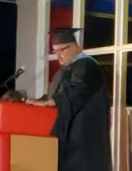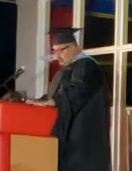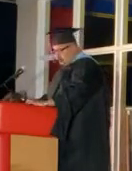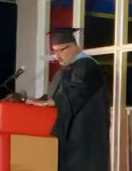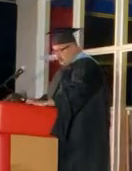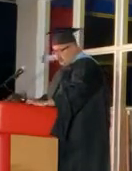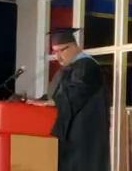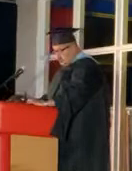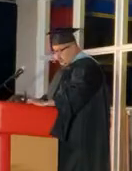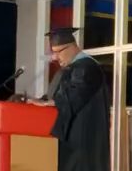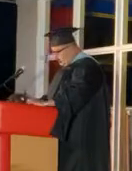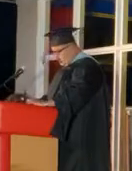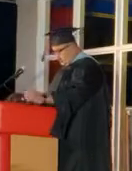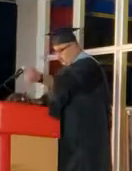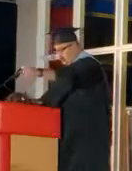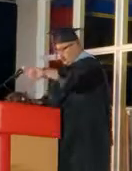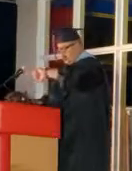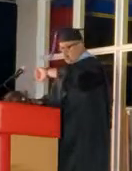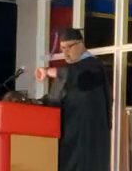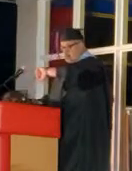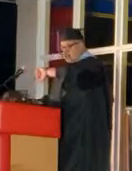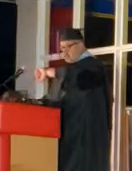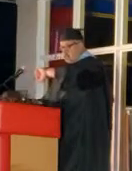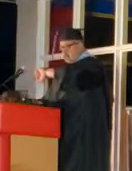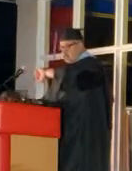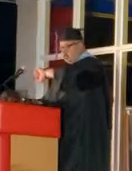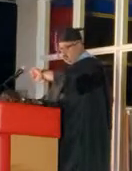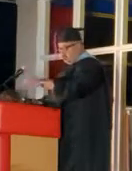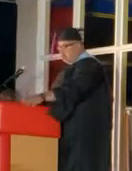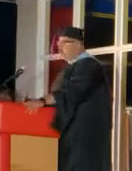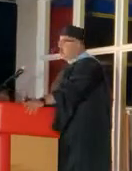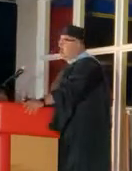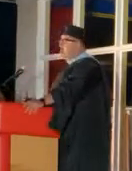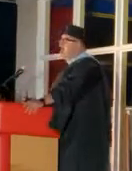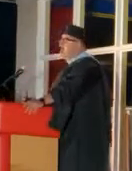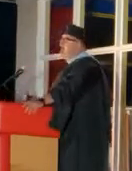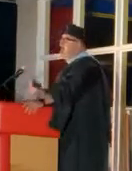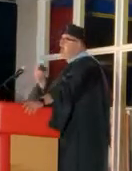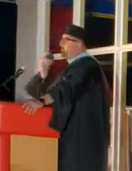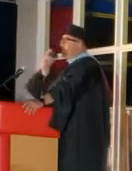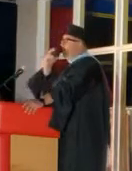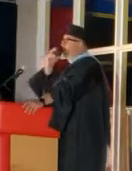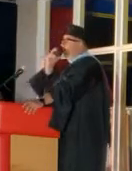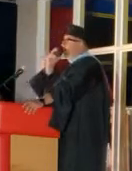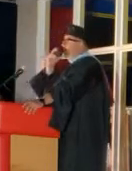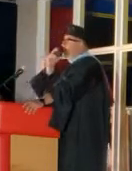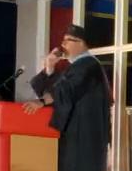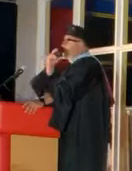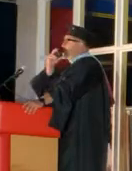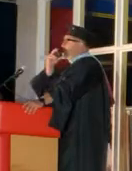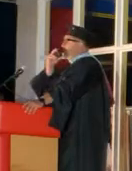Congratulations, class of 2020. I know this is not how you wanted to graduate, but you are going to do